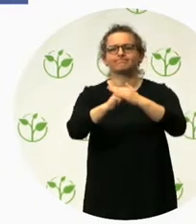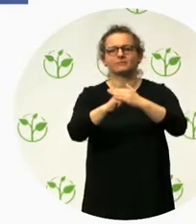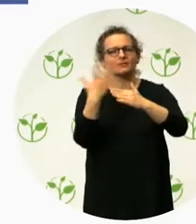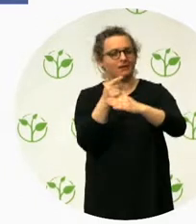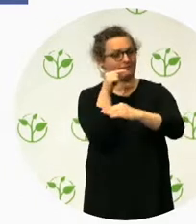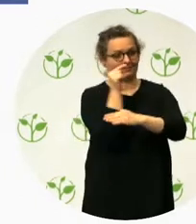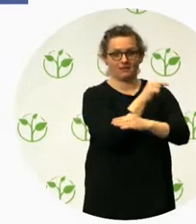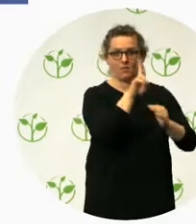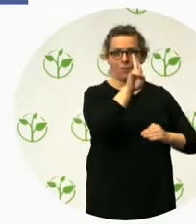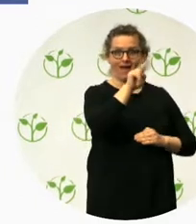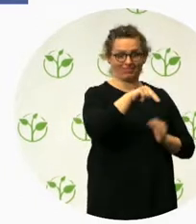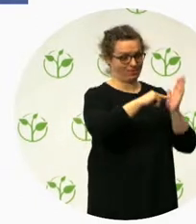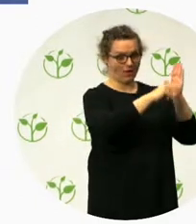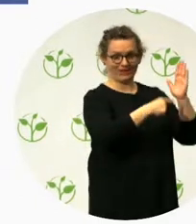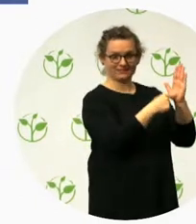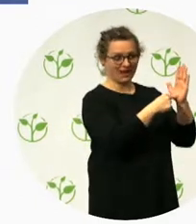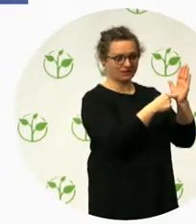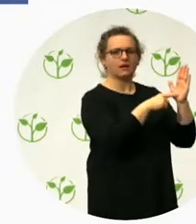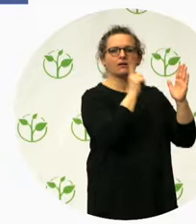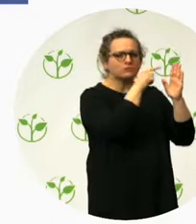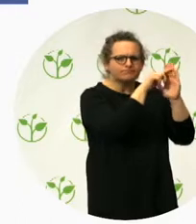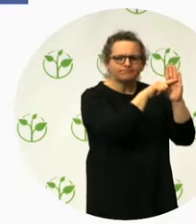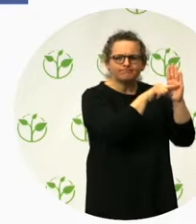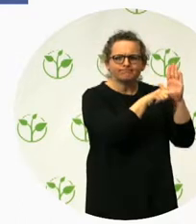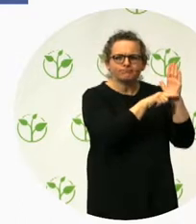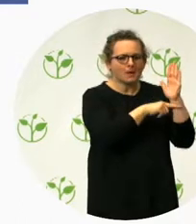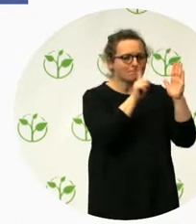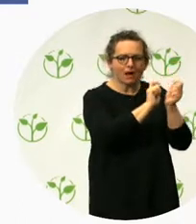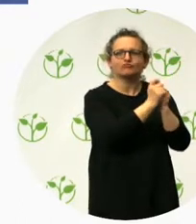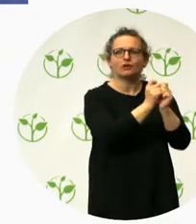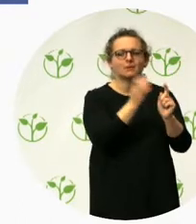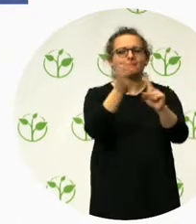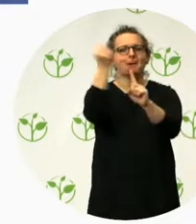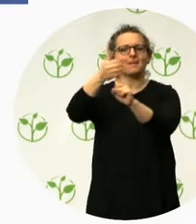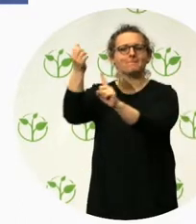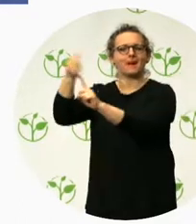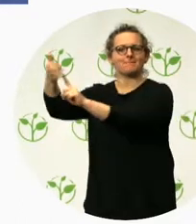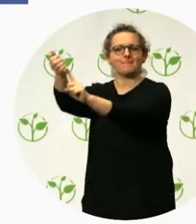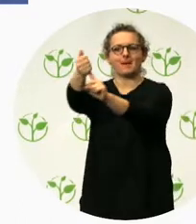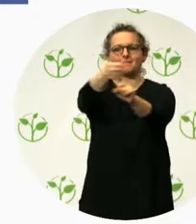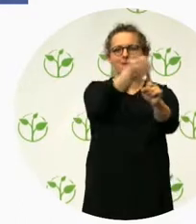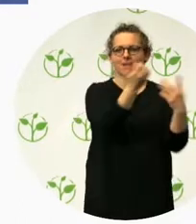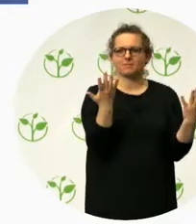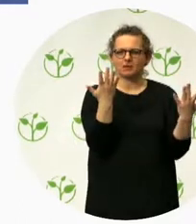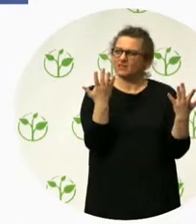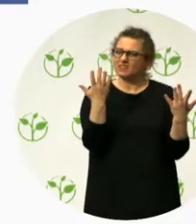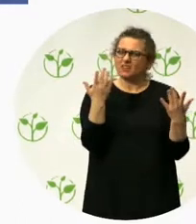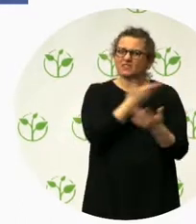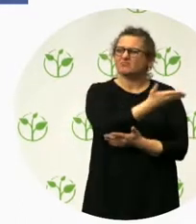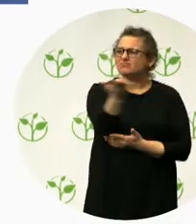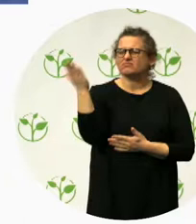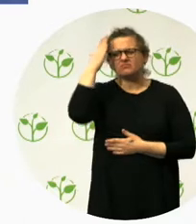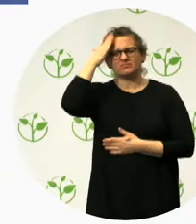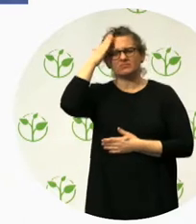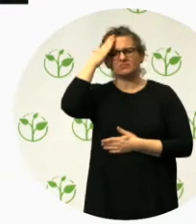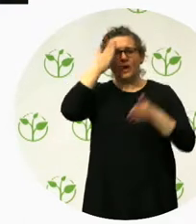Austria is known for its long-standing engagement in human rights issues, especially taking into account the right